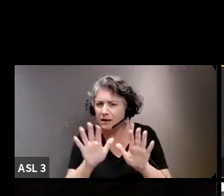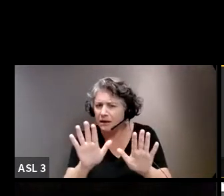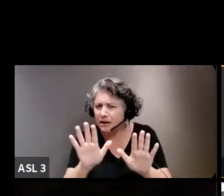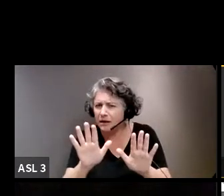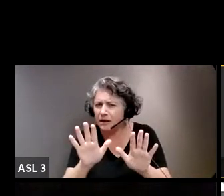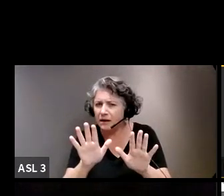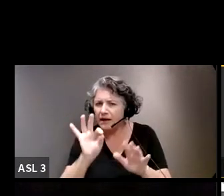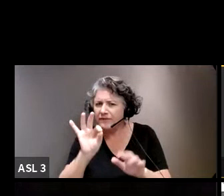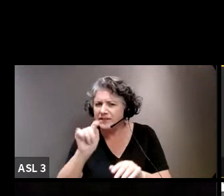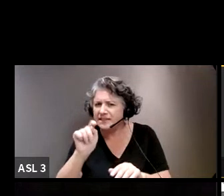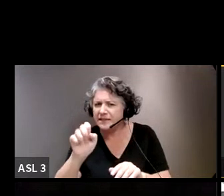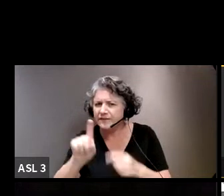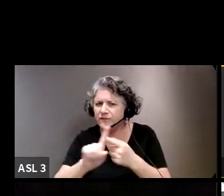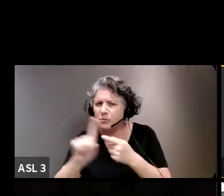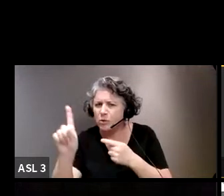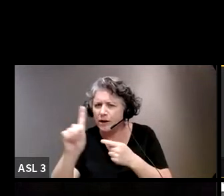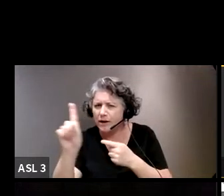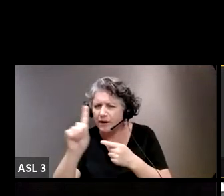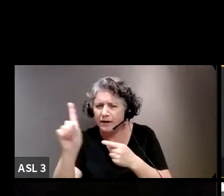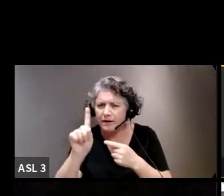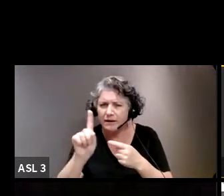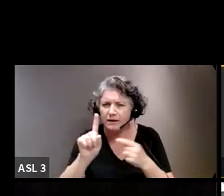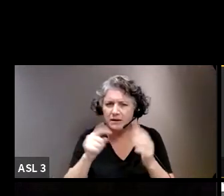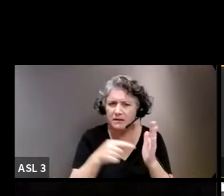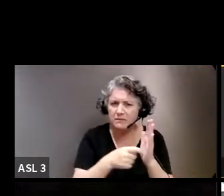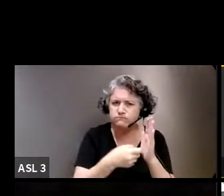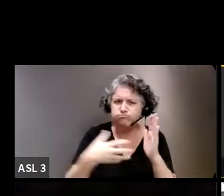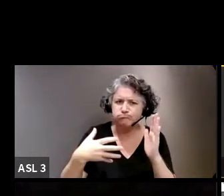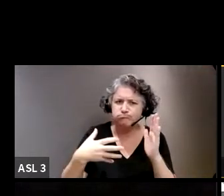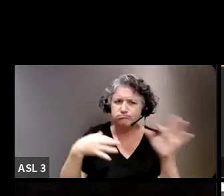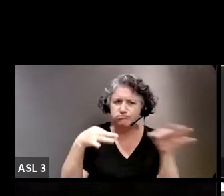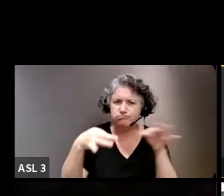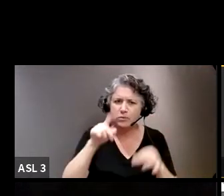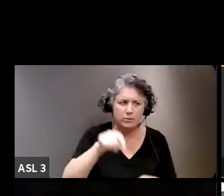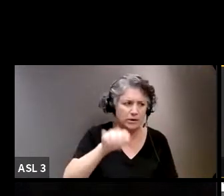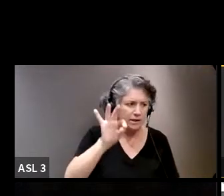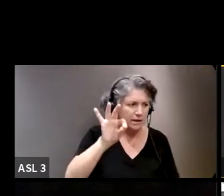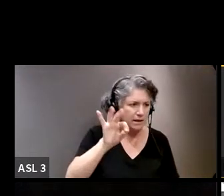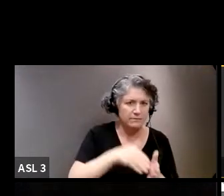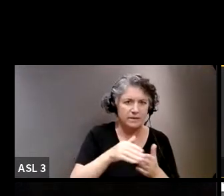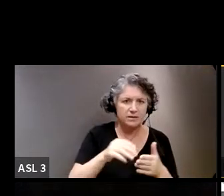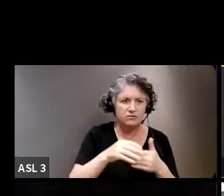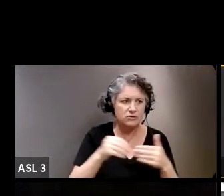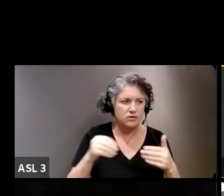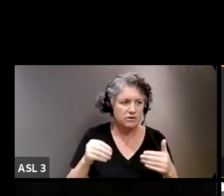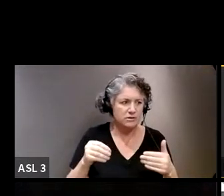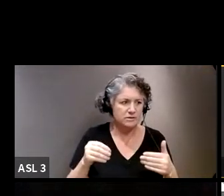those fts and those and that 1.9 million dollar bucket